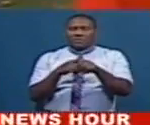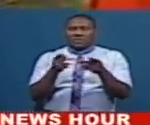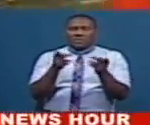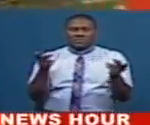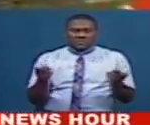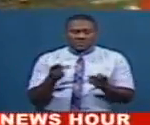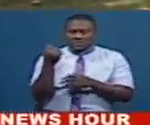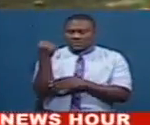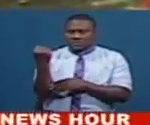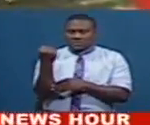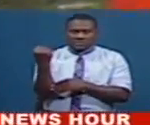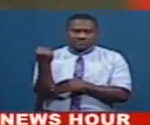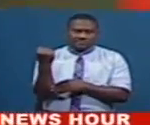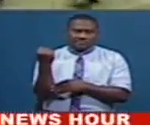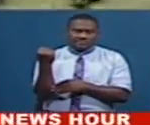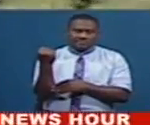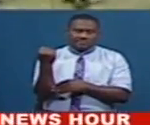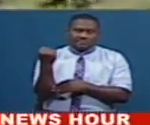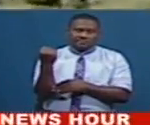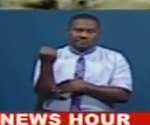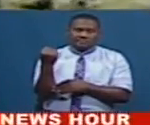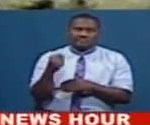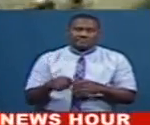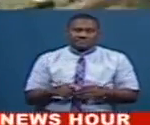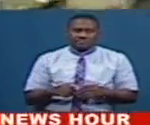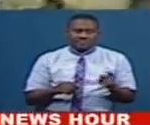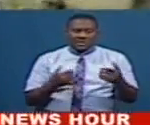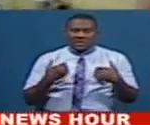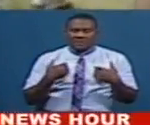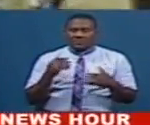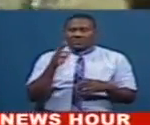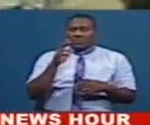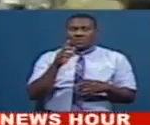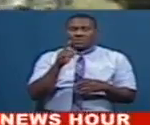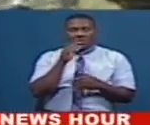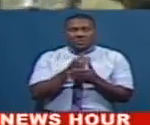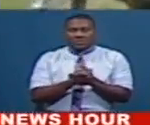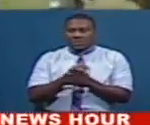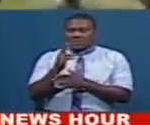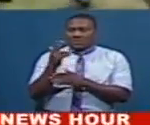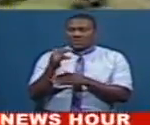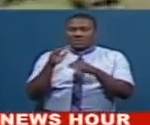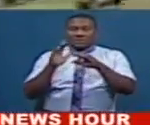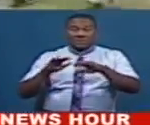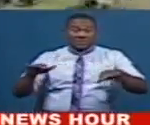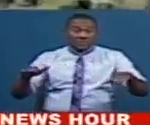of May 2018. The late Appiah Menkah left behind a wife and 13 children.